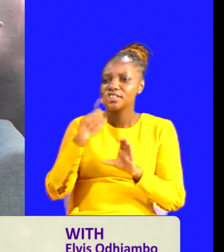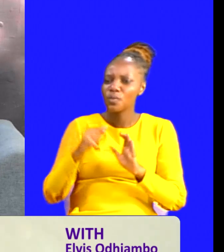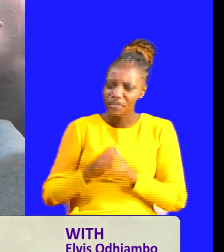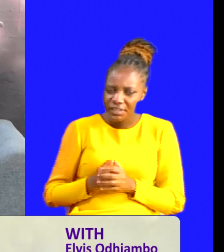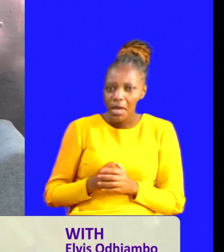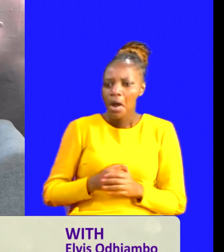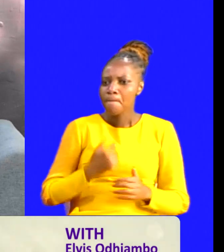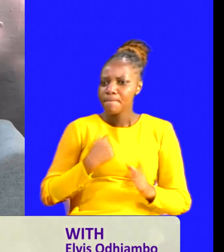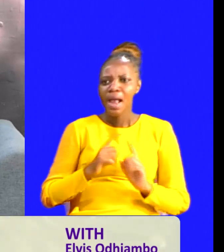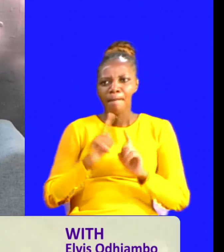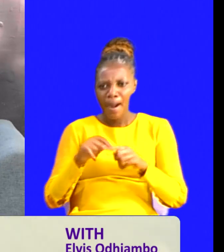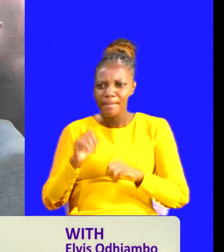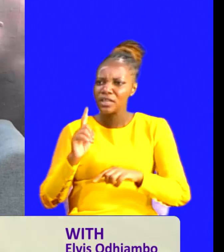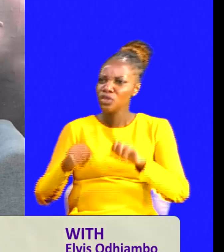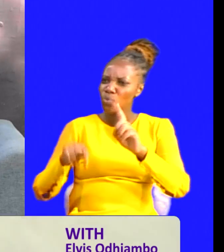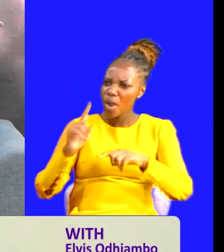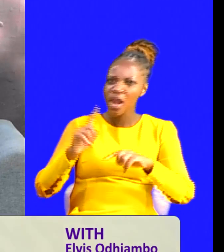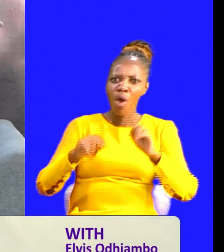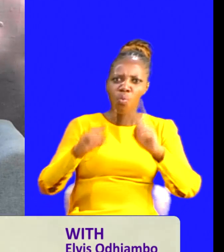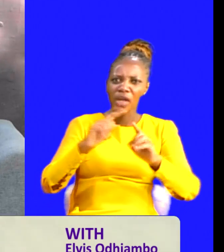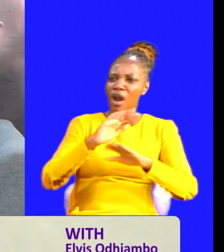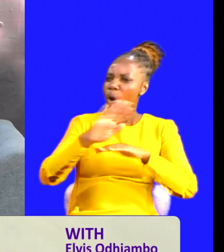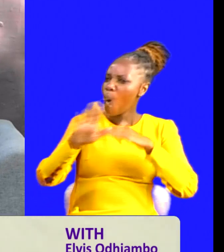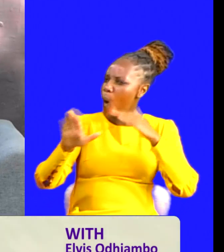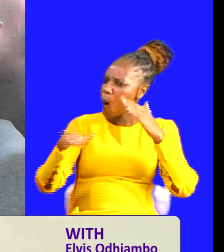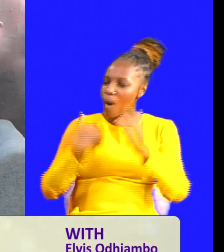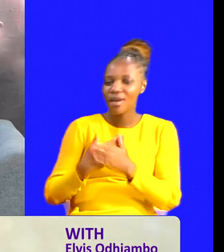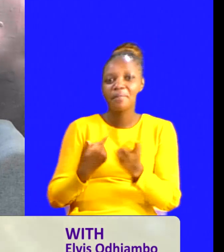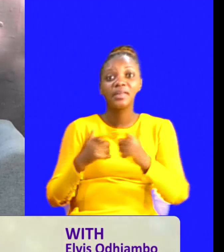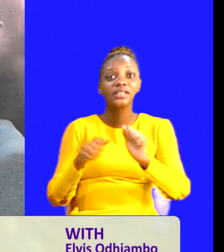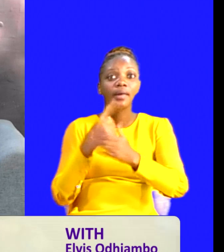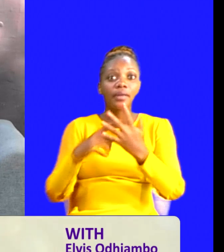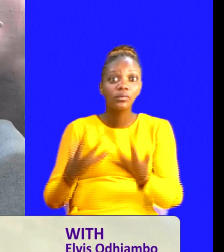Carabao Cup, I'm going to take all these major cups that you're seeing right now. But